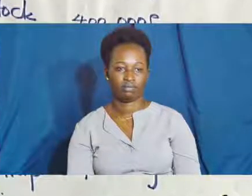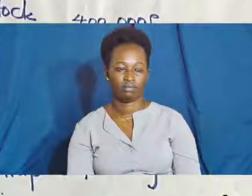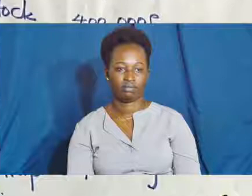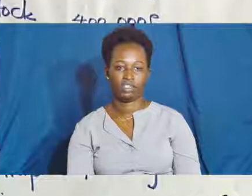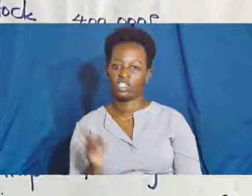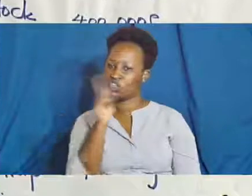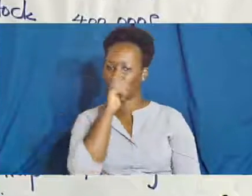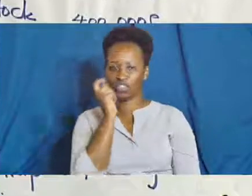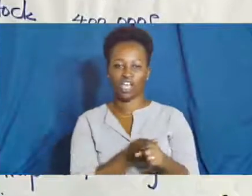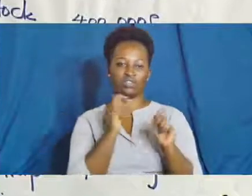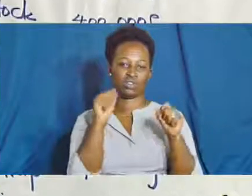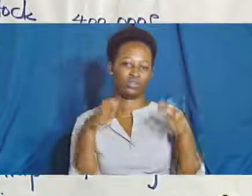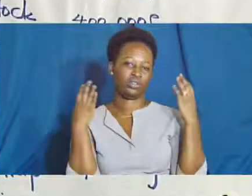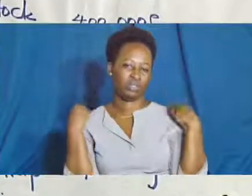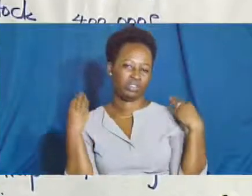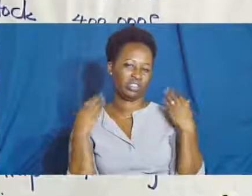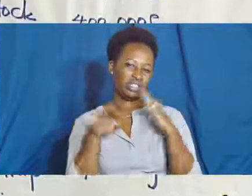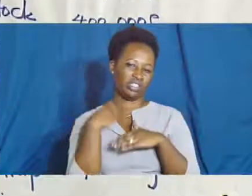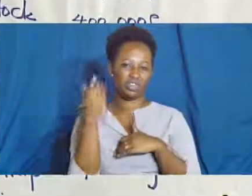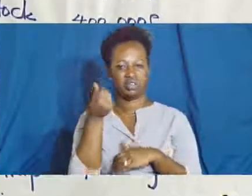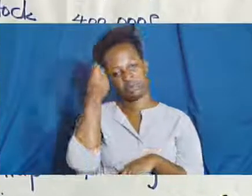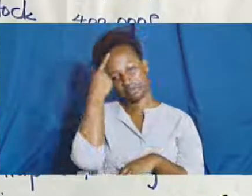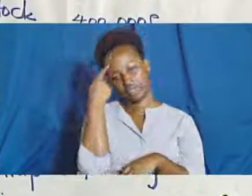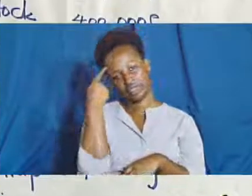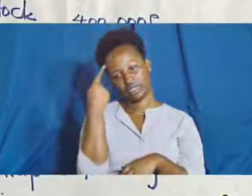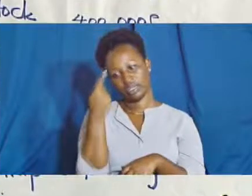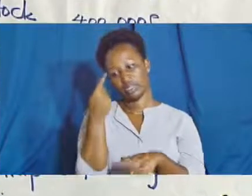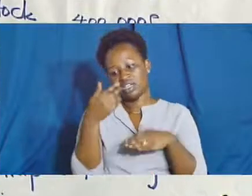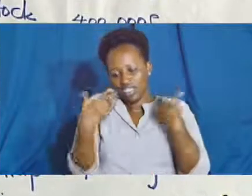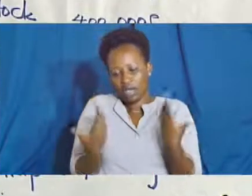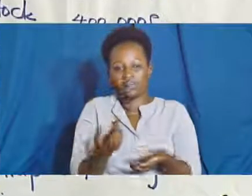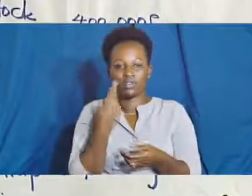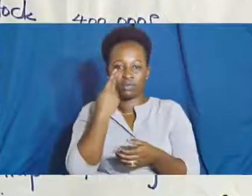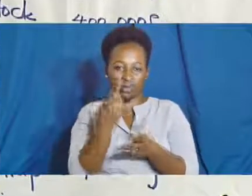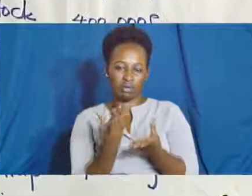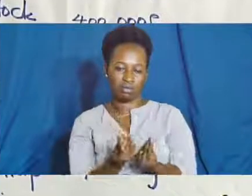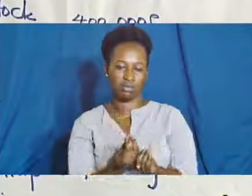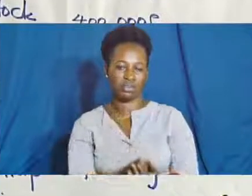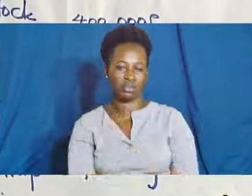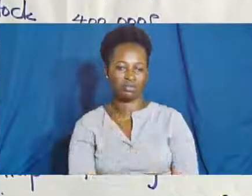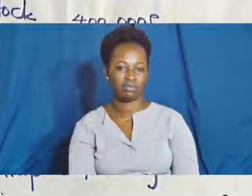You have to practice it. Then you will understand it or you will find it easier.